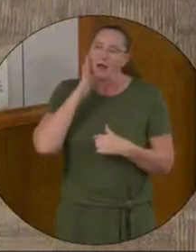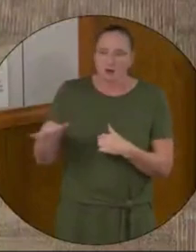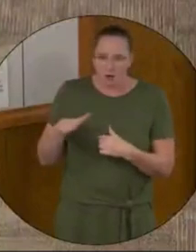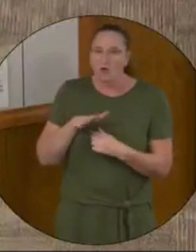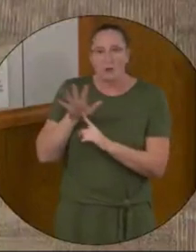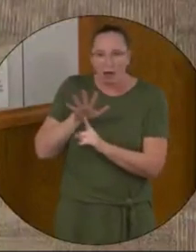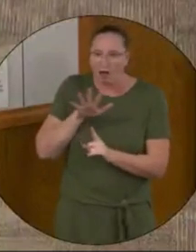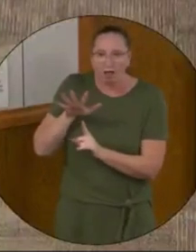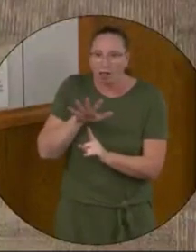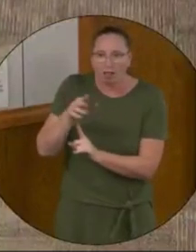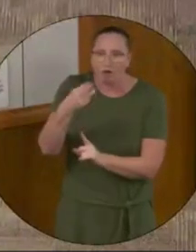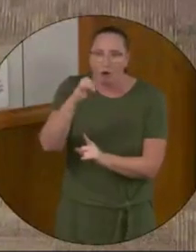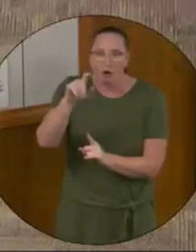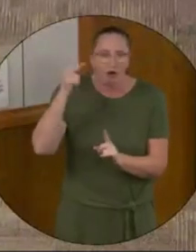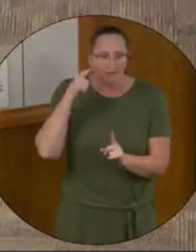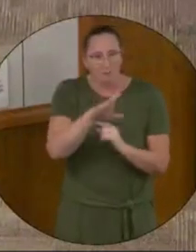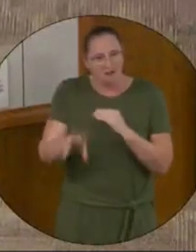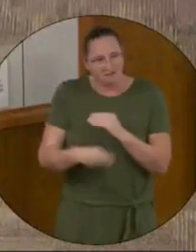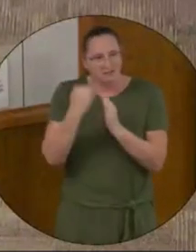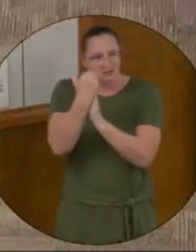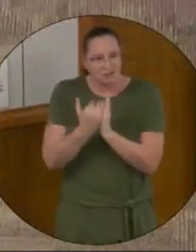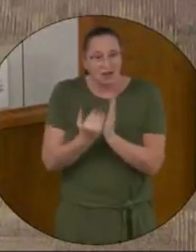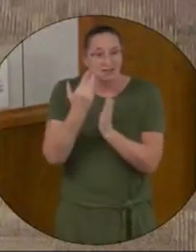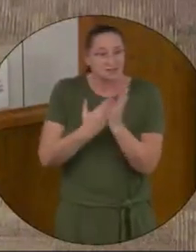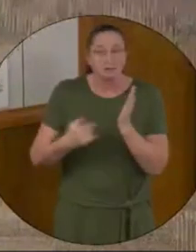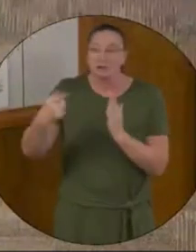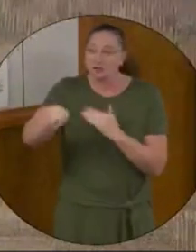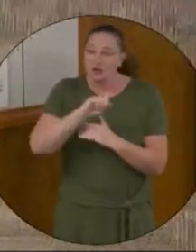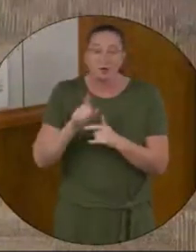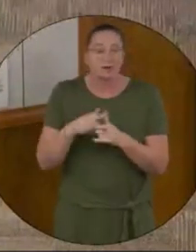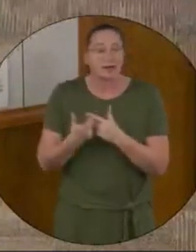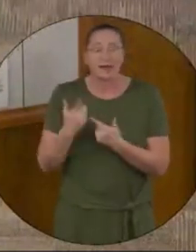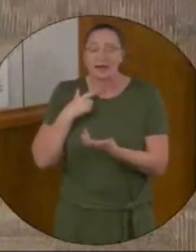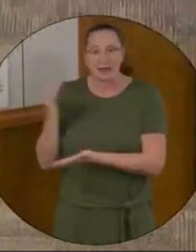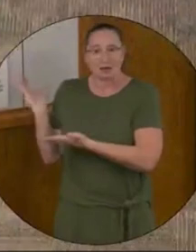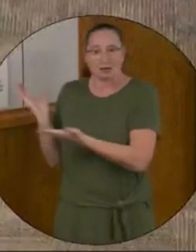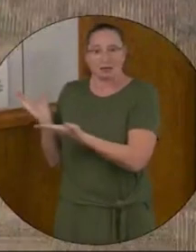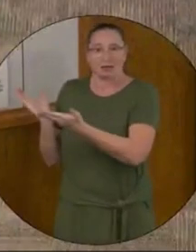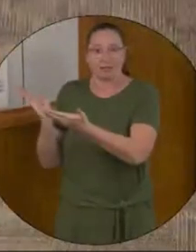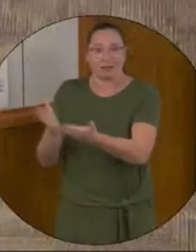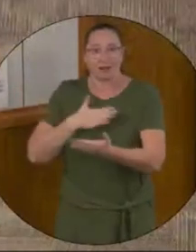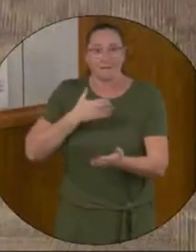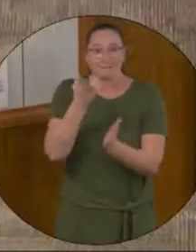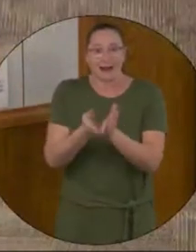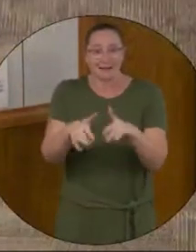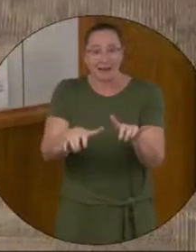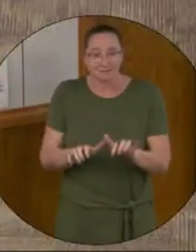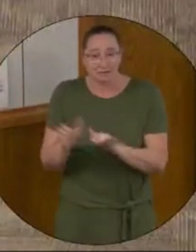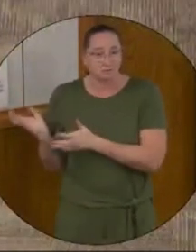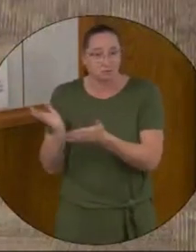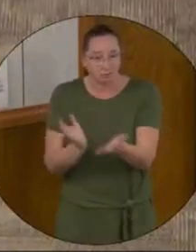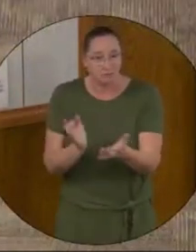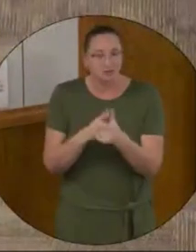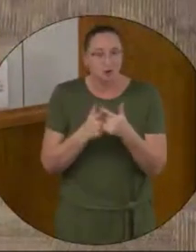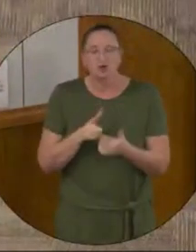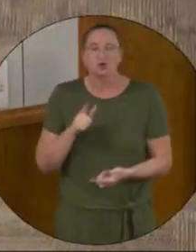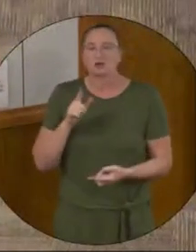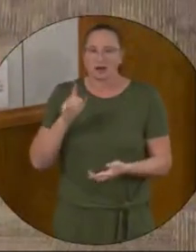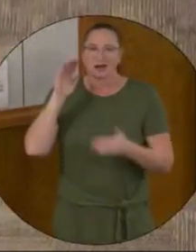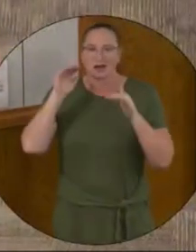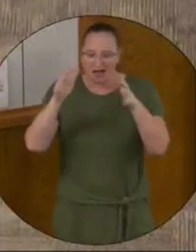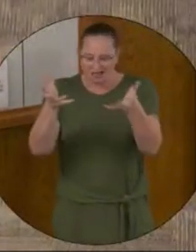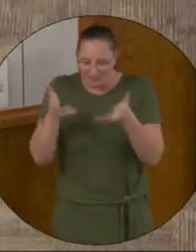the gay agenda. Some of you can be pallbearers, so you can let me down one last time. As a board, you have allowed transphobic trash to sit in